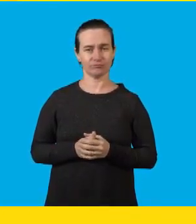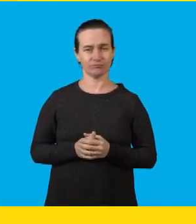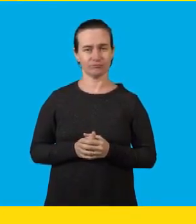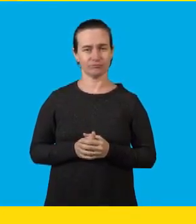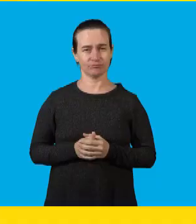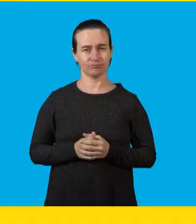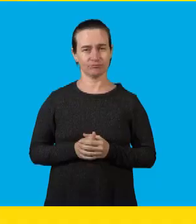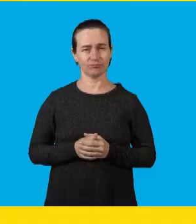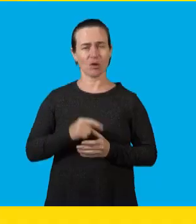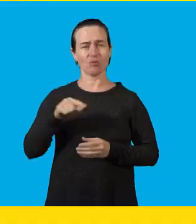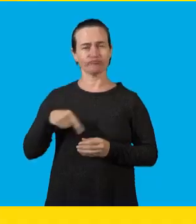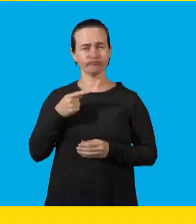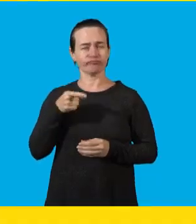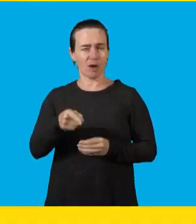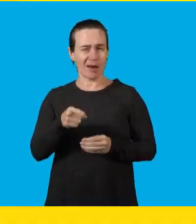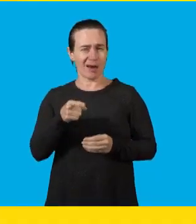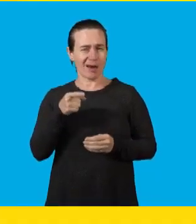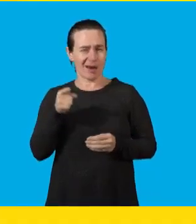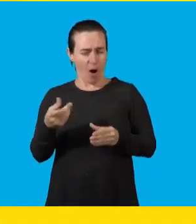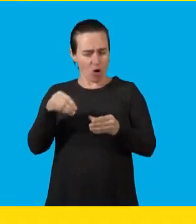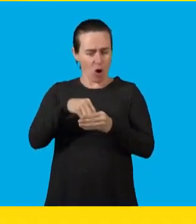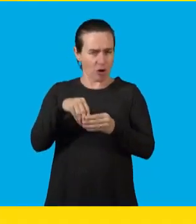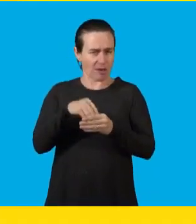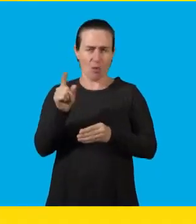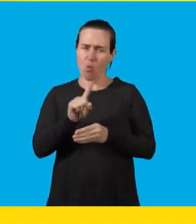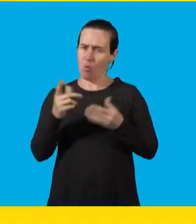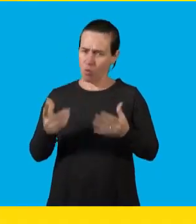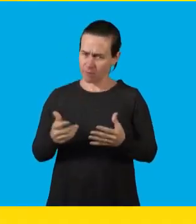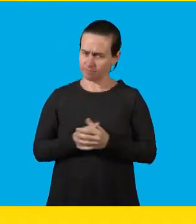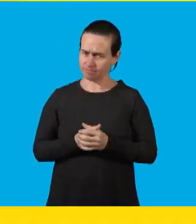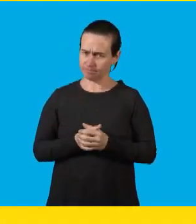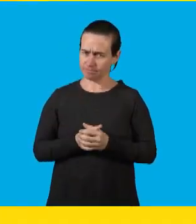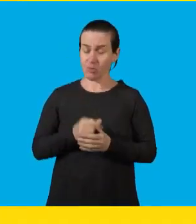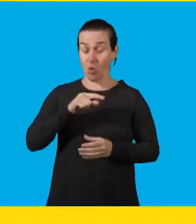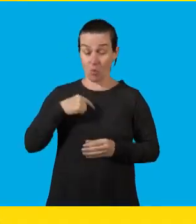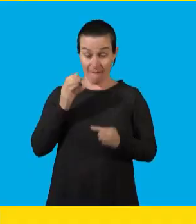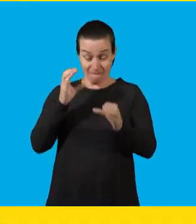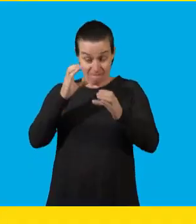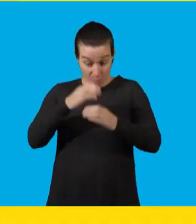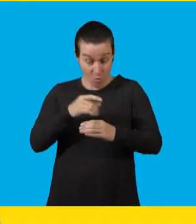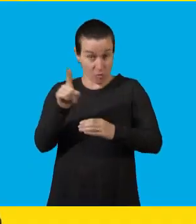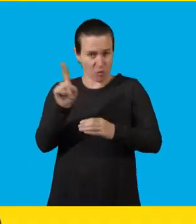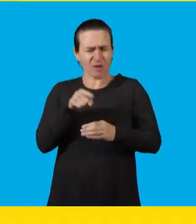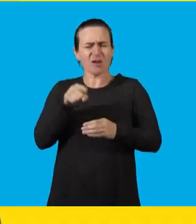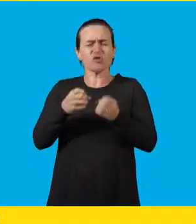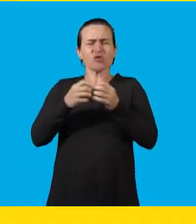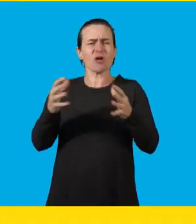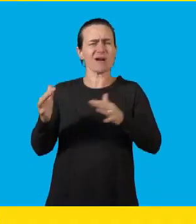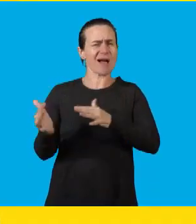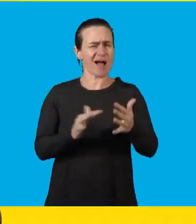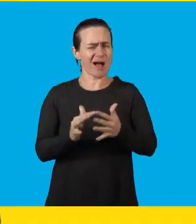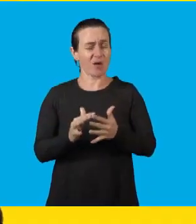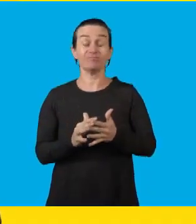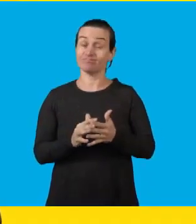So, when you look at the curriculum scope of the Cold War, even though we're only focusing on the origins of the Cold